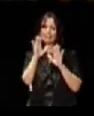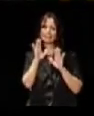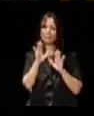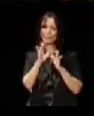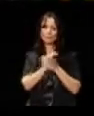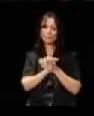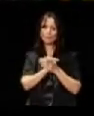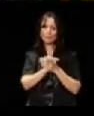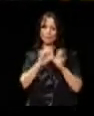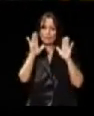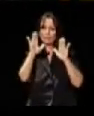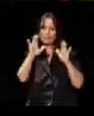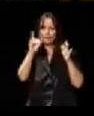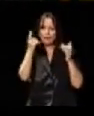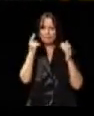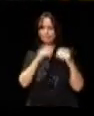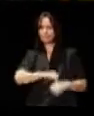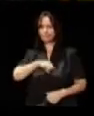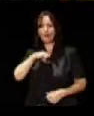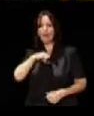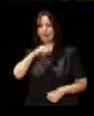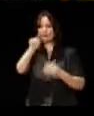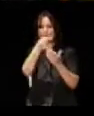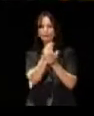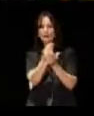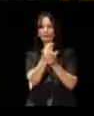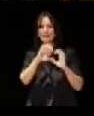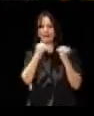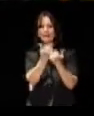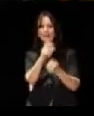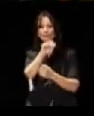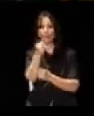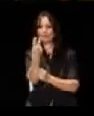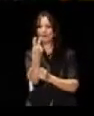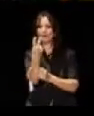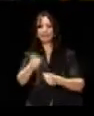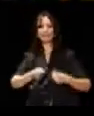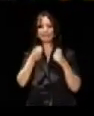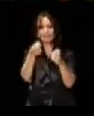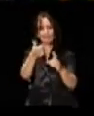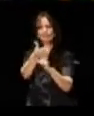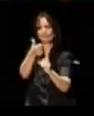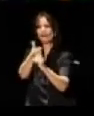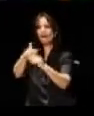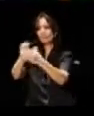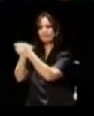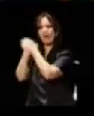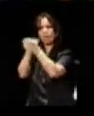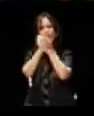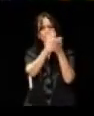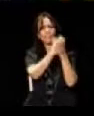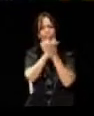the graduates of the class of 2012. Give yourself another round of